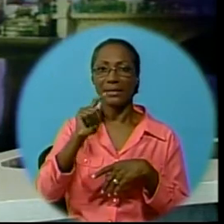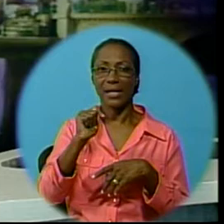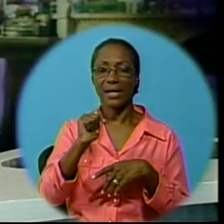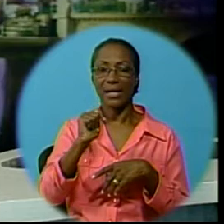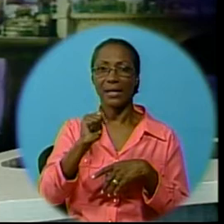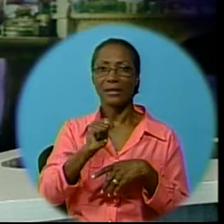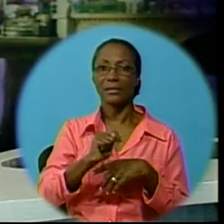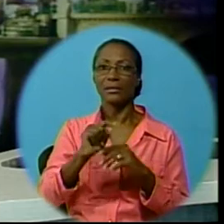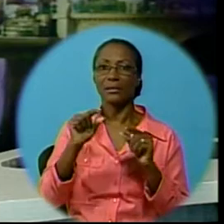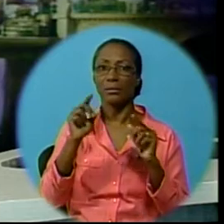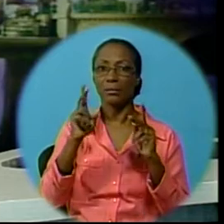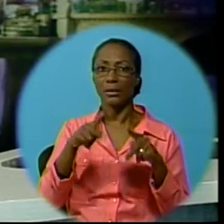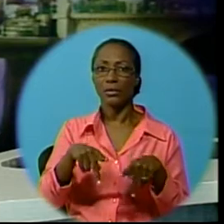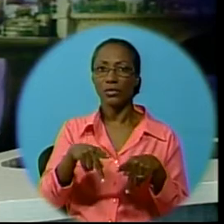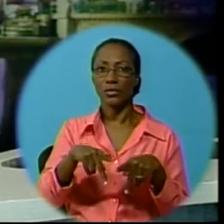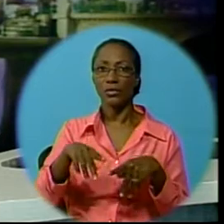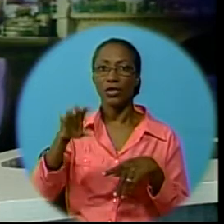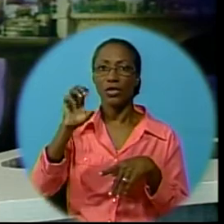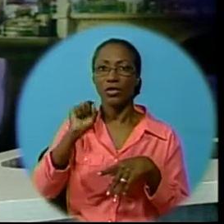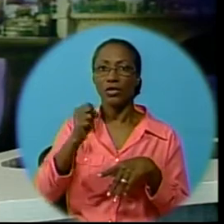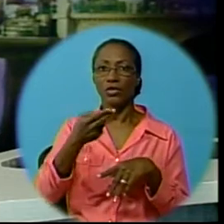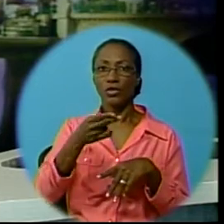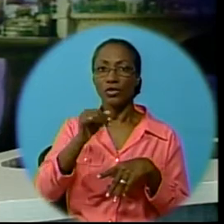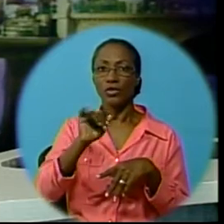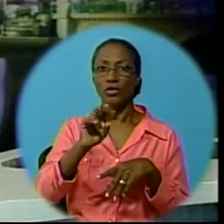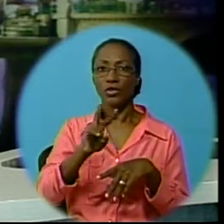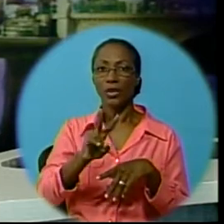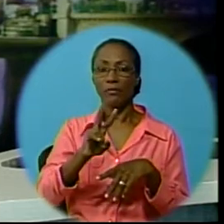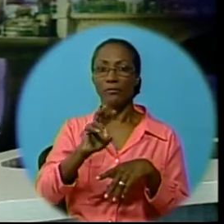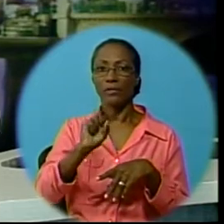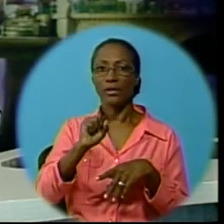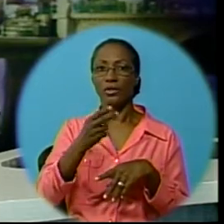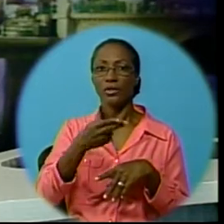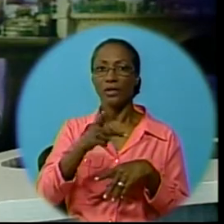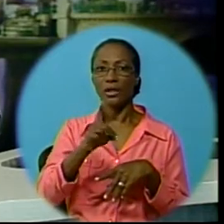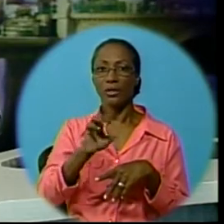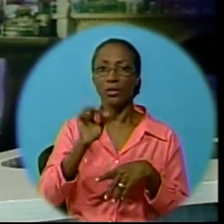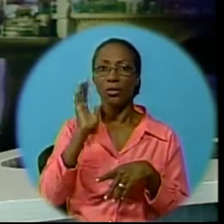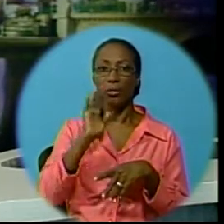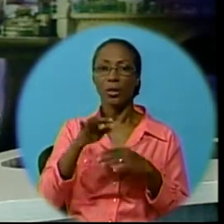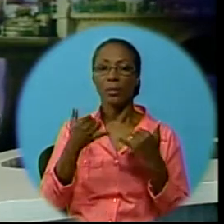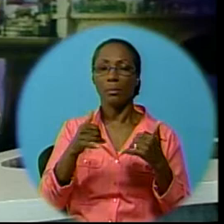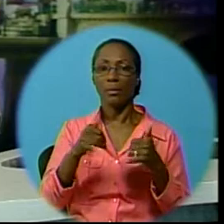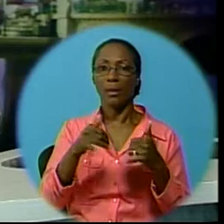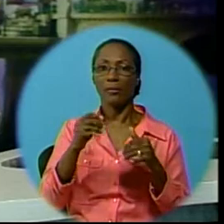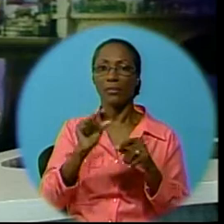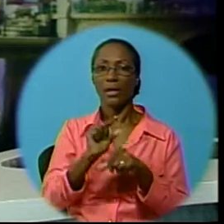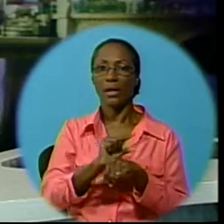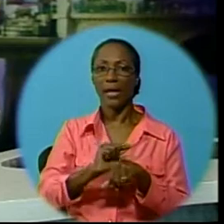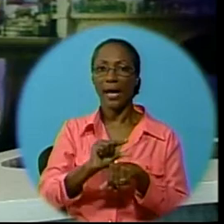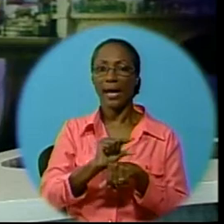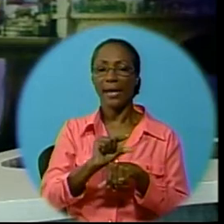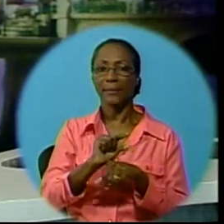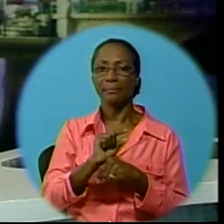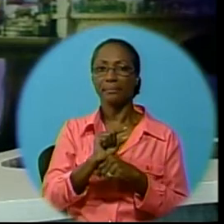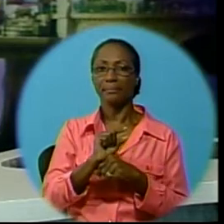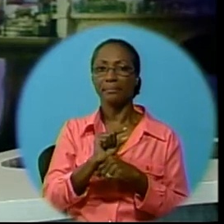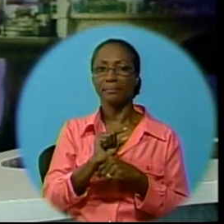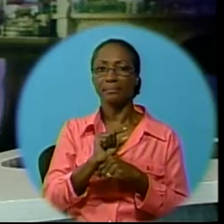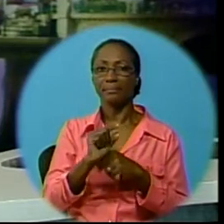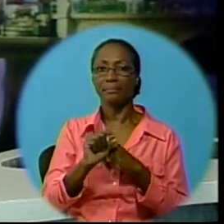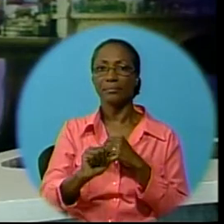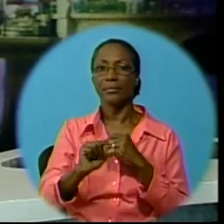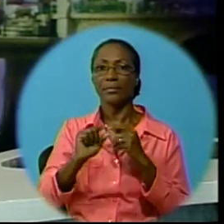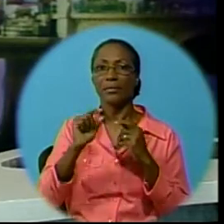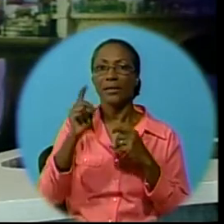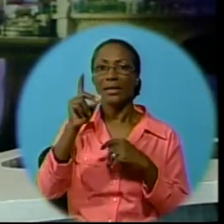season. Shivnarine Chanapal will also be a part of this year's tournament, playing for the Amazon Warriors. Defending